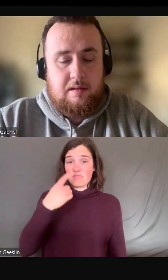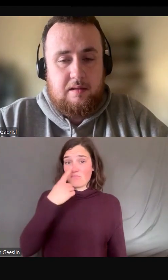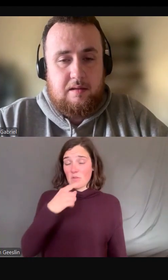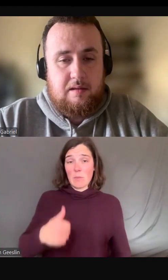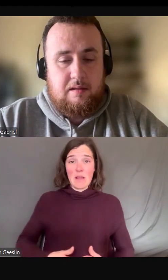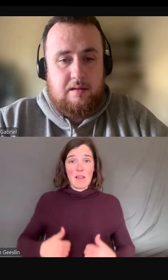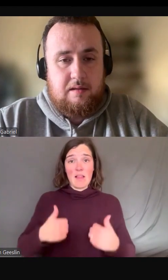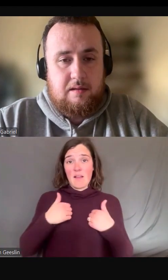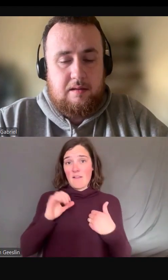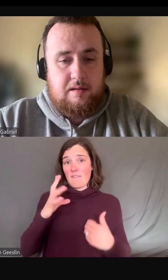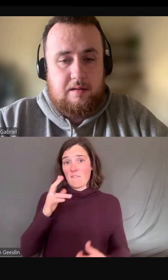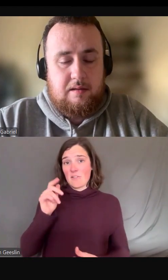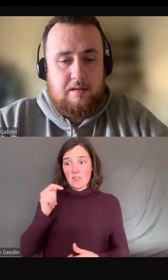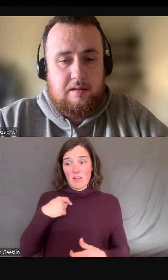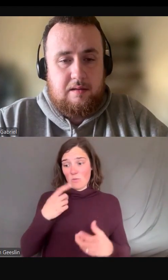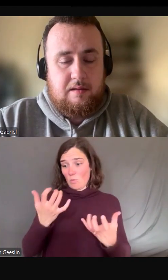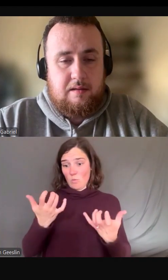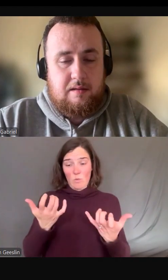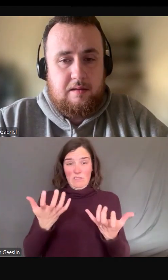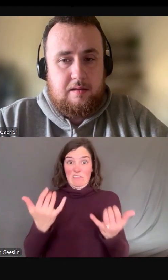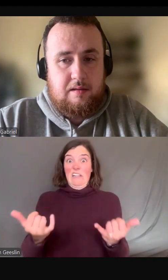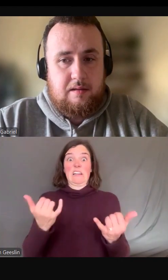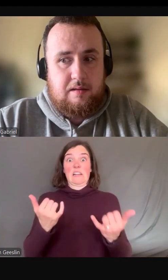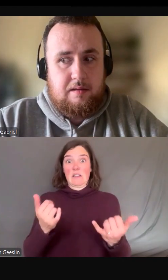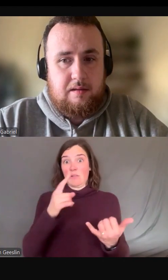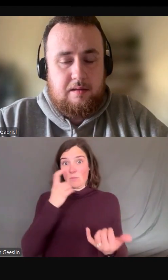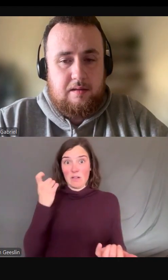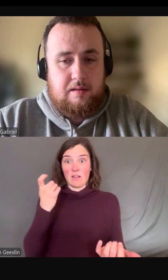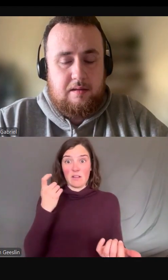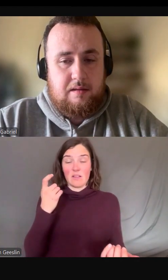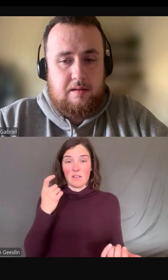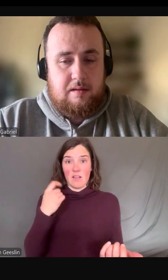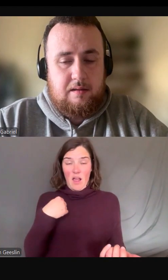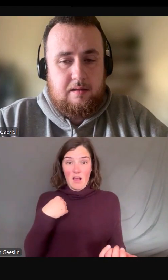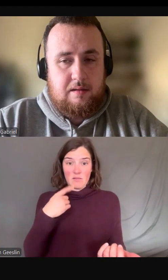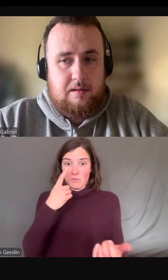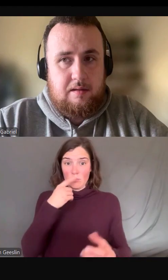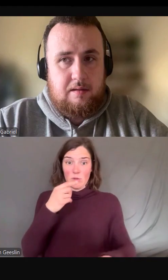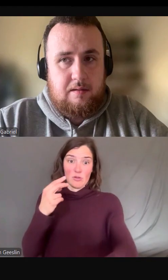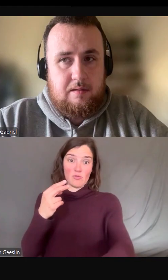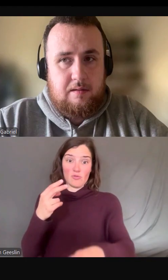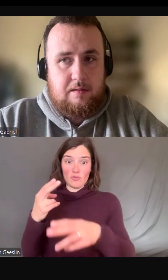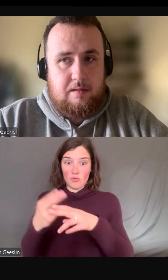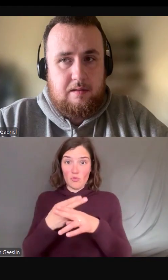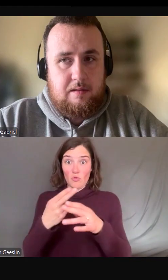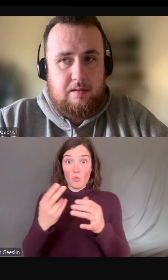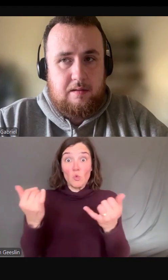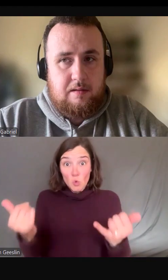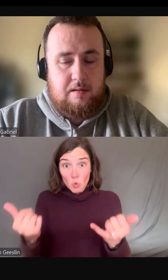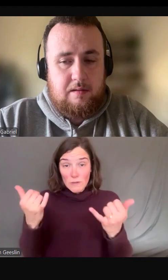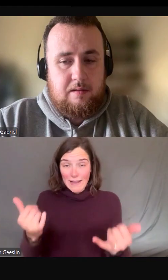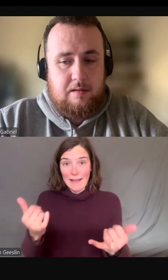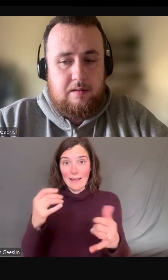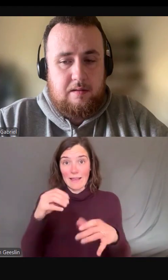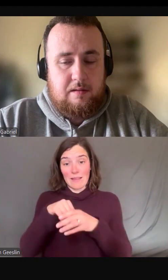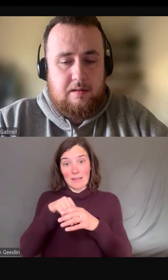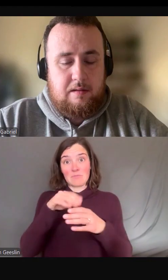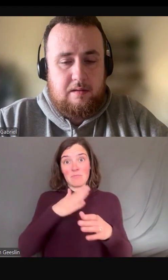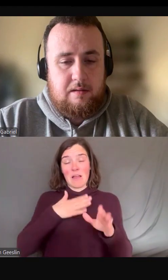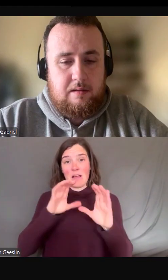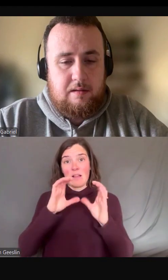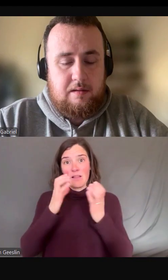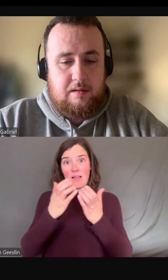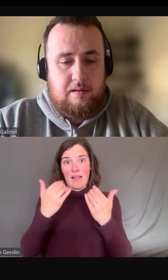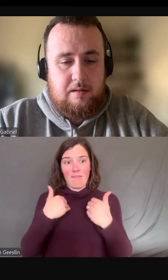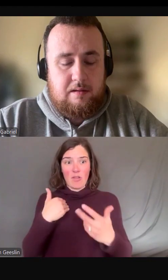something as soon as possible, just because I would start using it today in one of my classes. I have 3 assignments